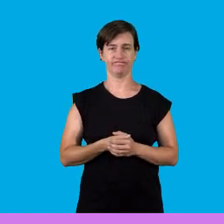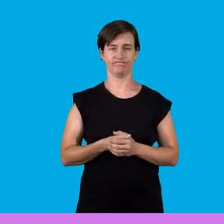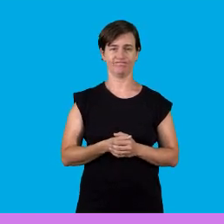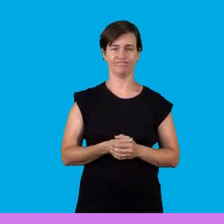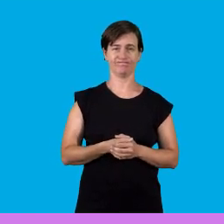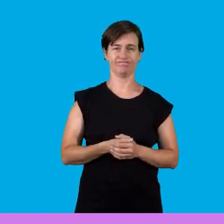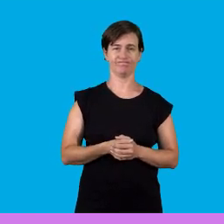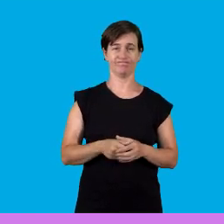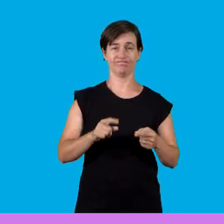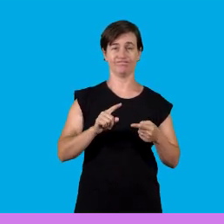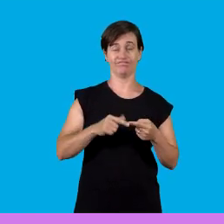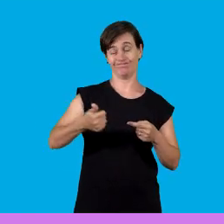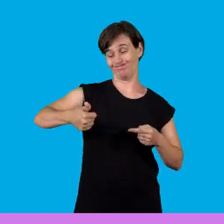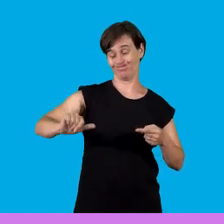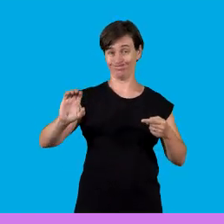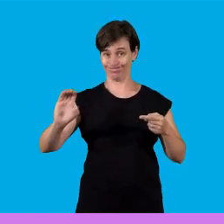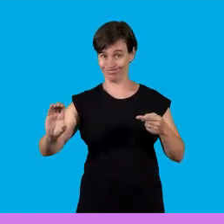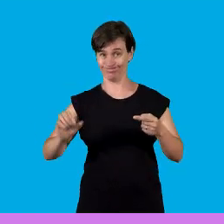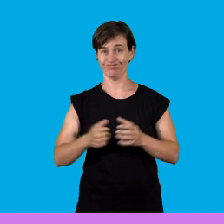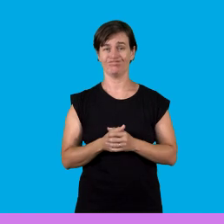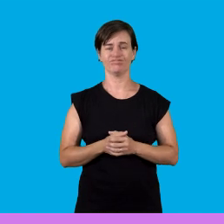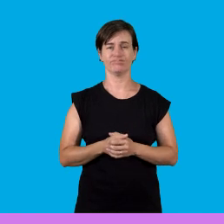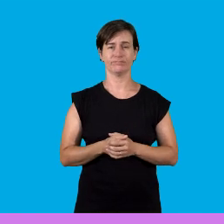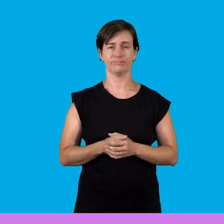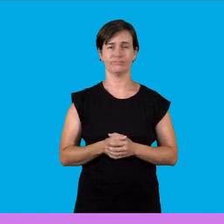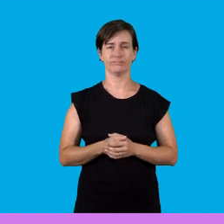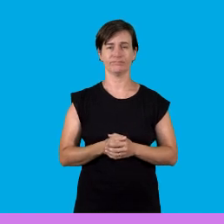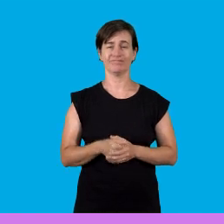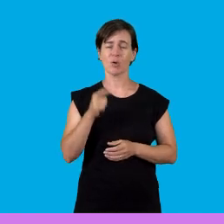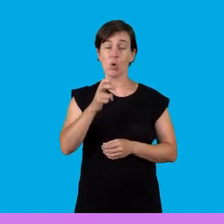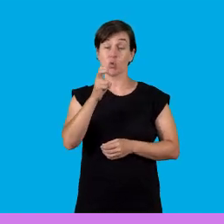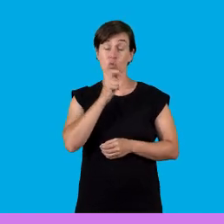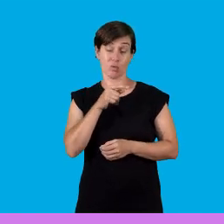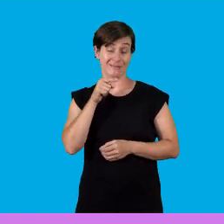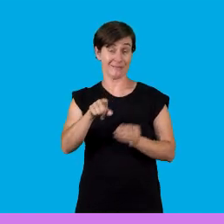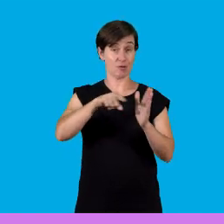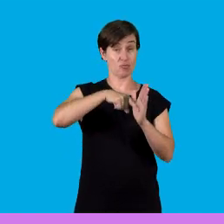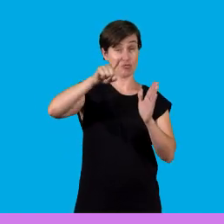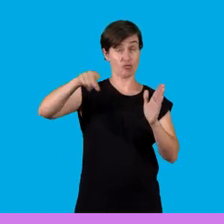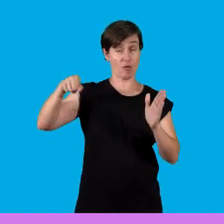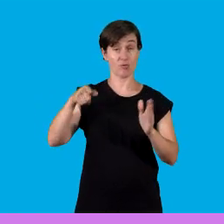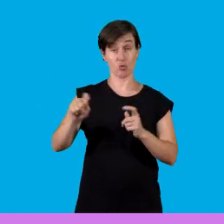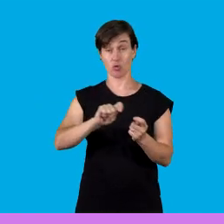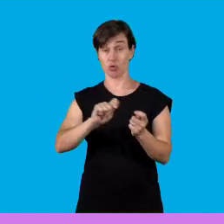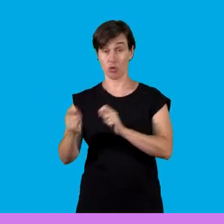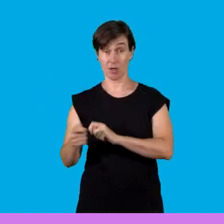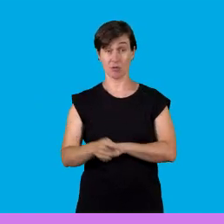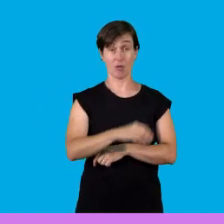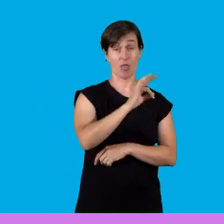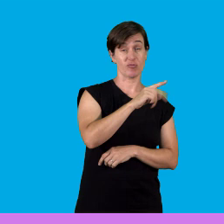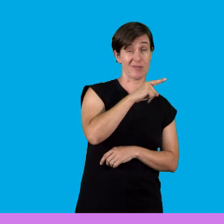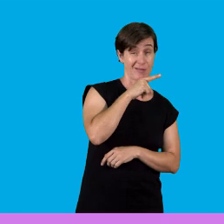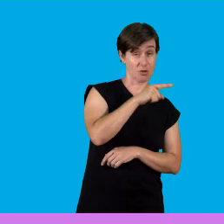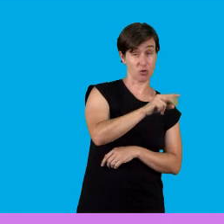on. Okay guys, let's now look at question number C. So we are saying here, use the graph, okay, to convert